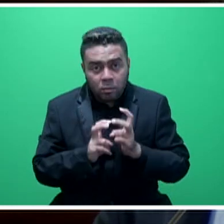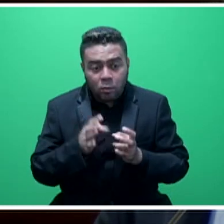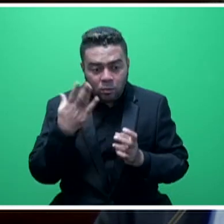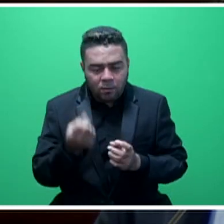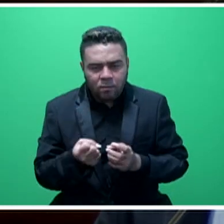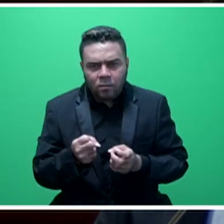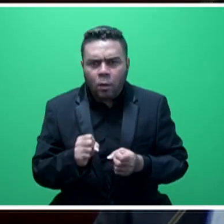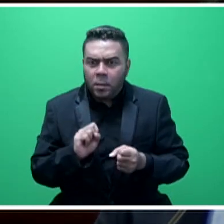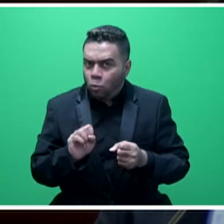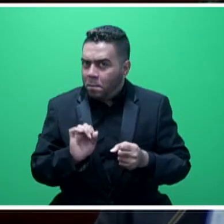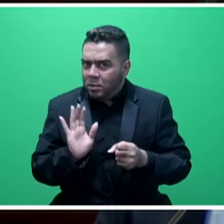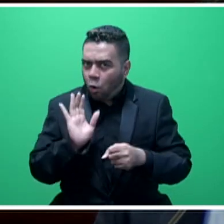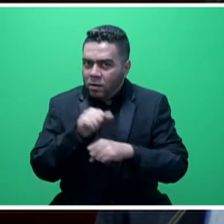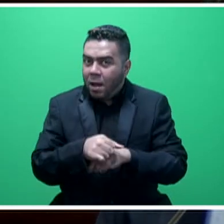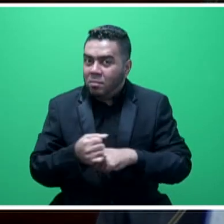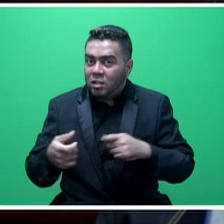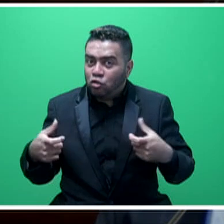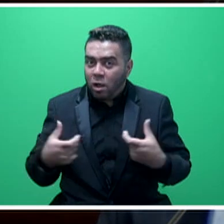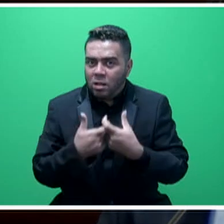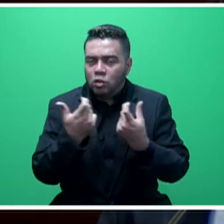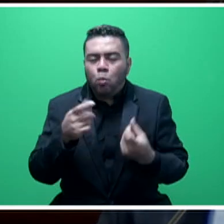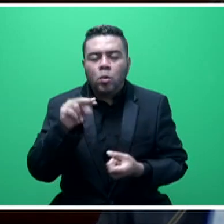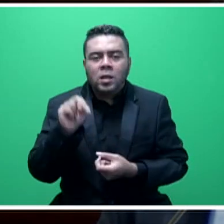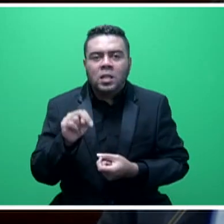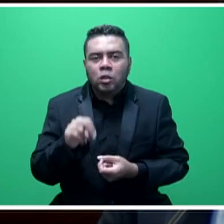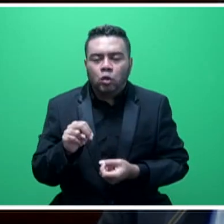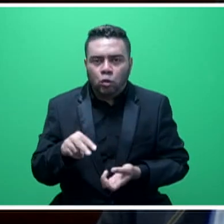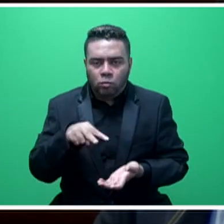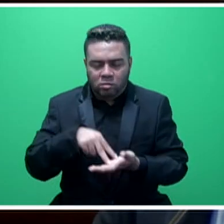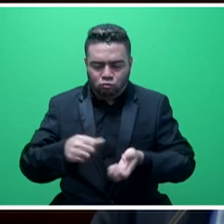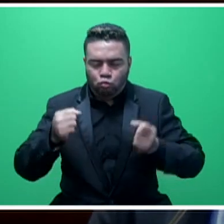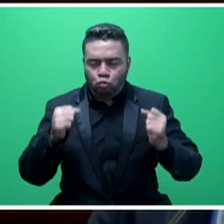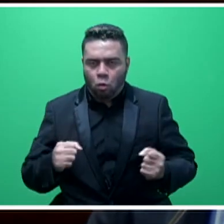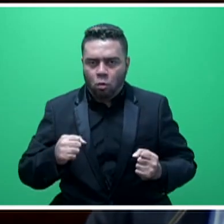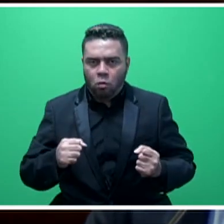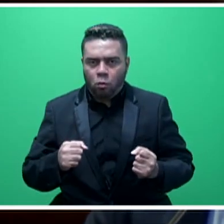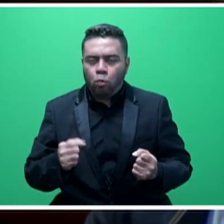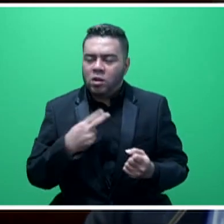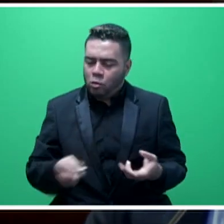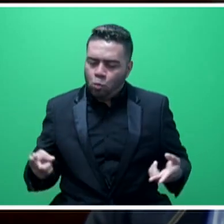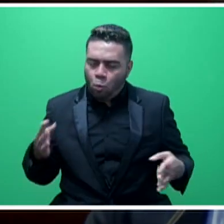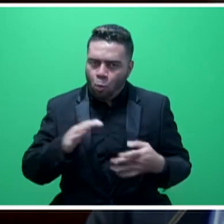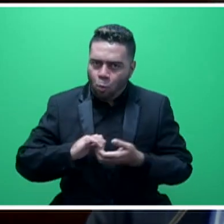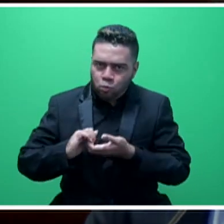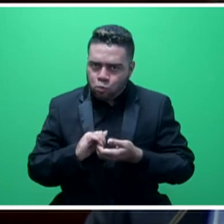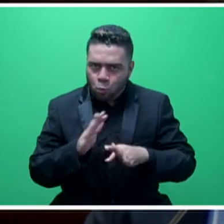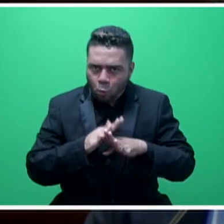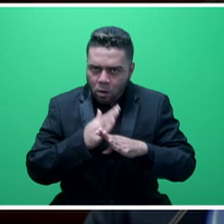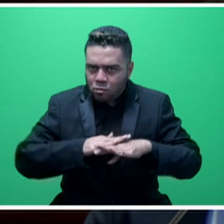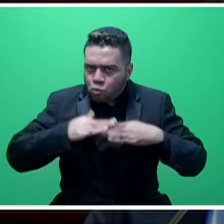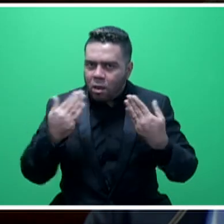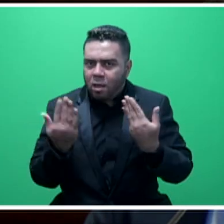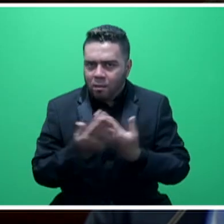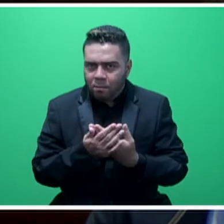that challenge before us, we need to be steadfast. We need to be unified. We need to be loyal